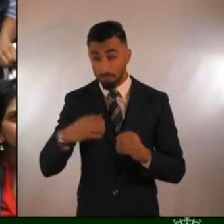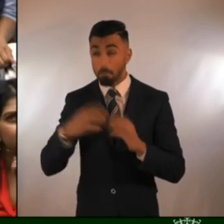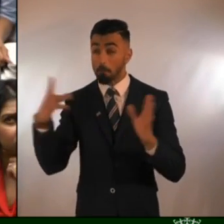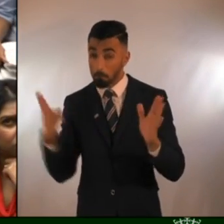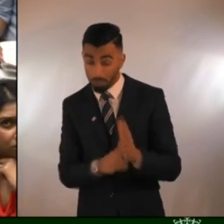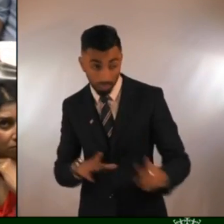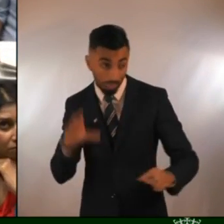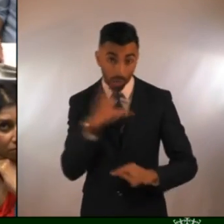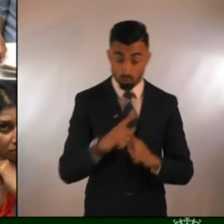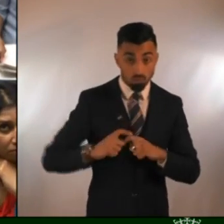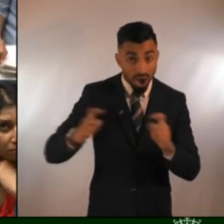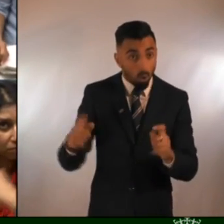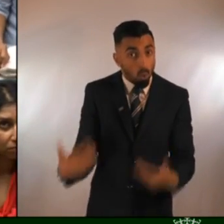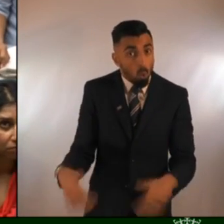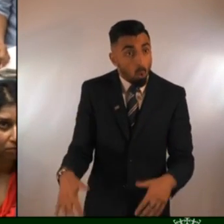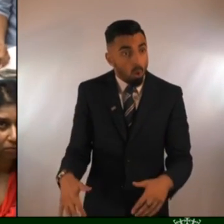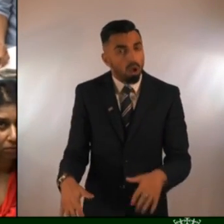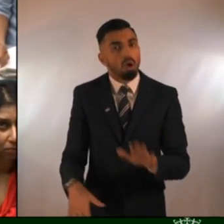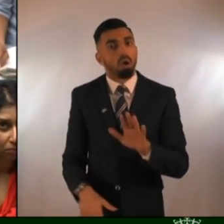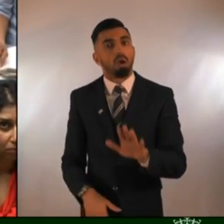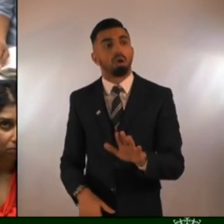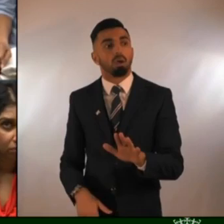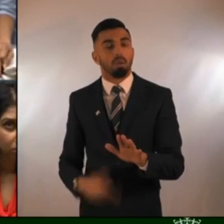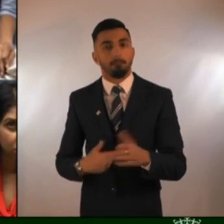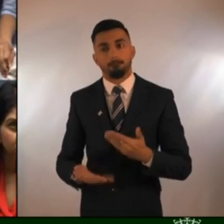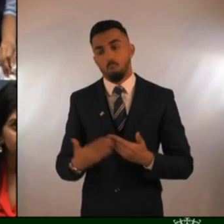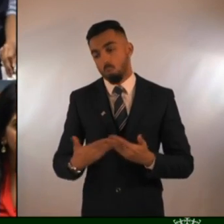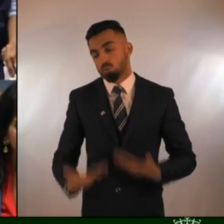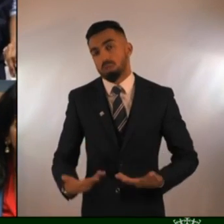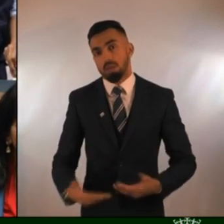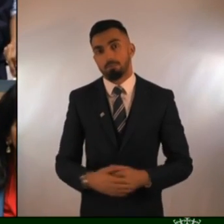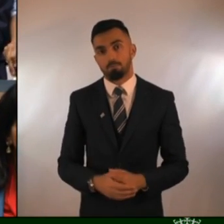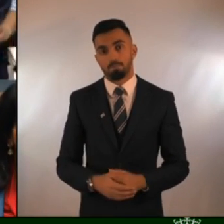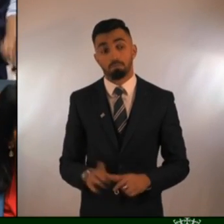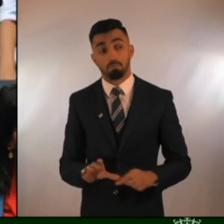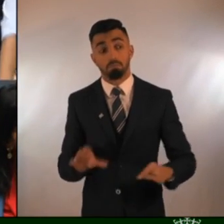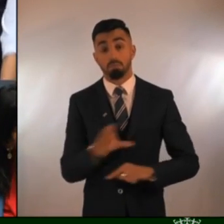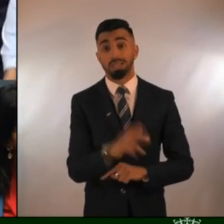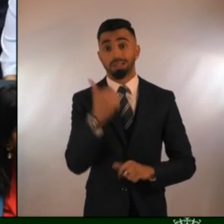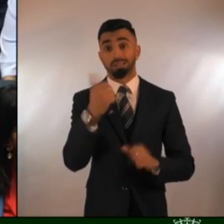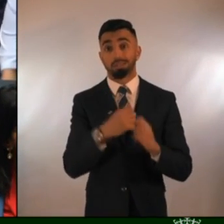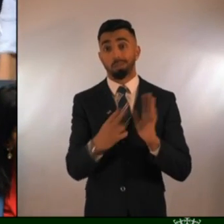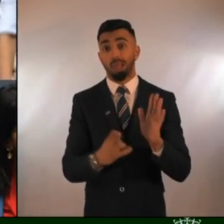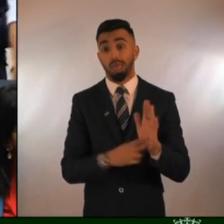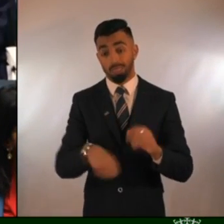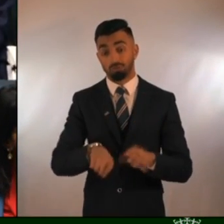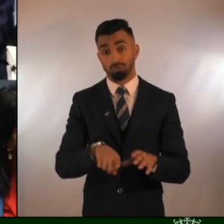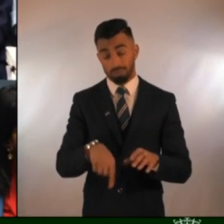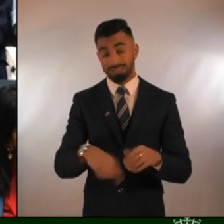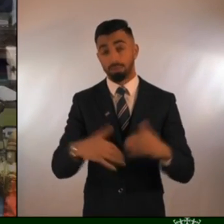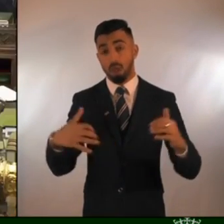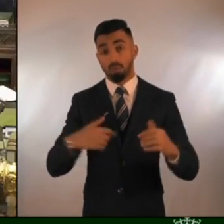Today, I can go further. I can announce over £6 billion of new funding in this Parliament to support